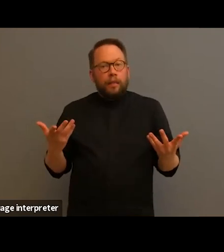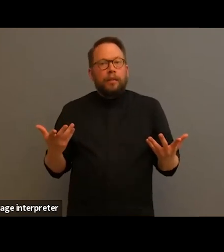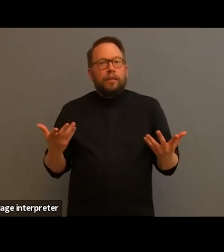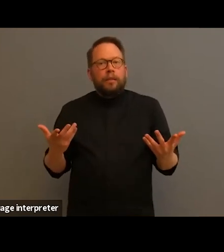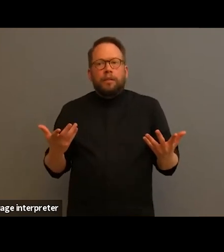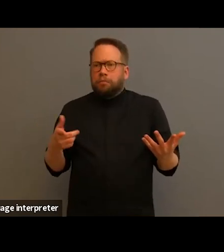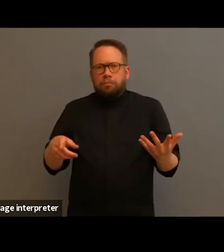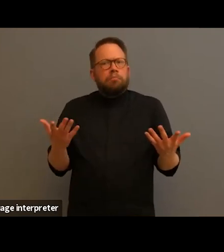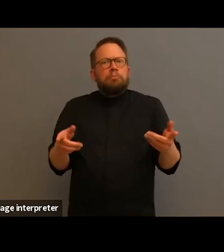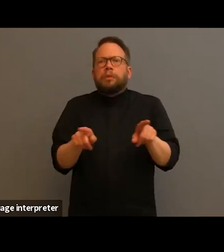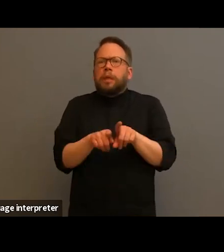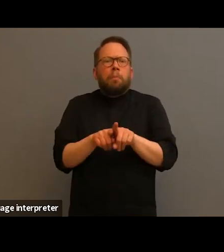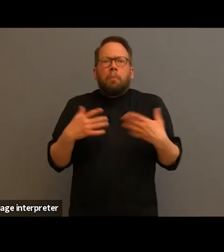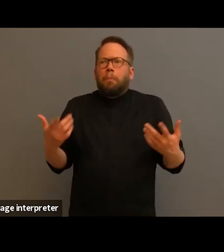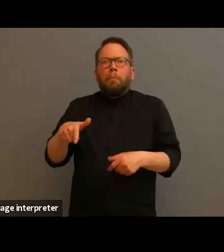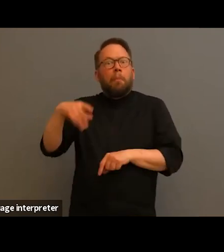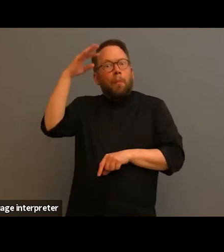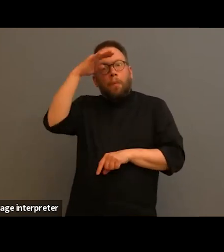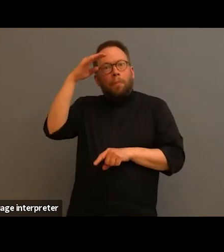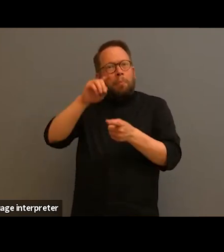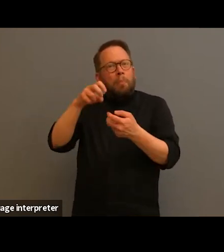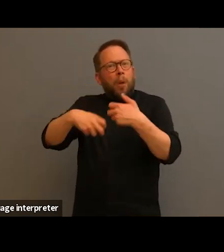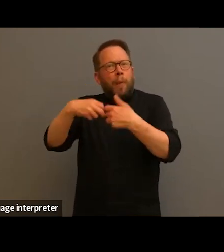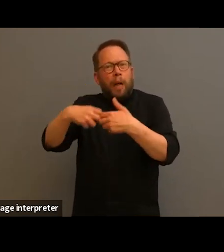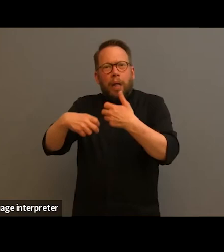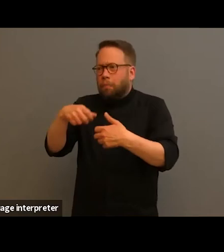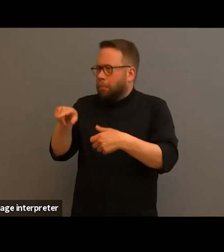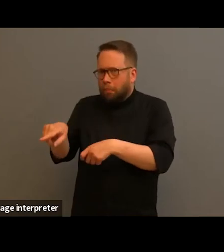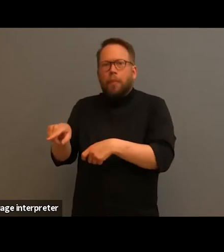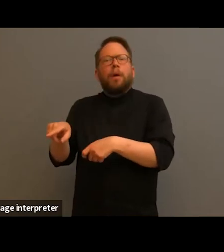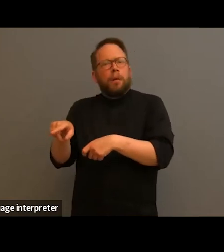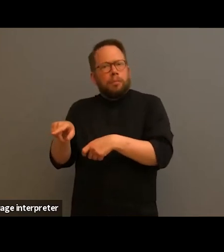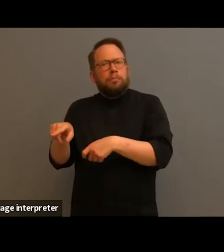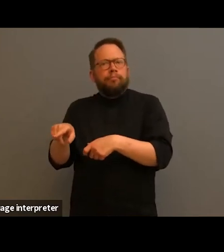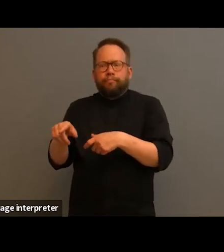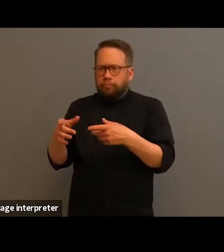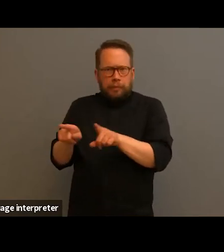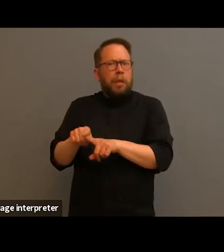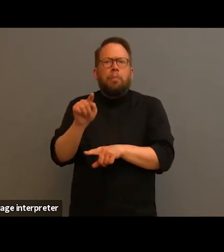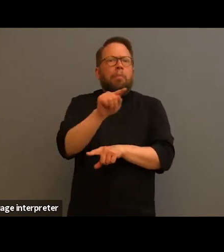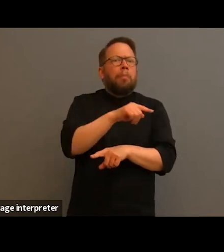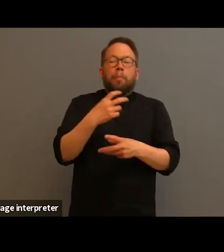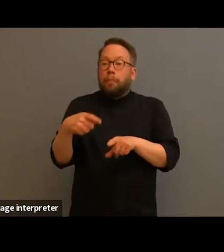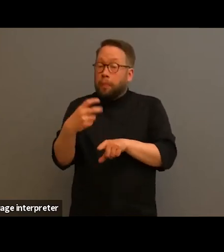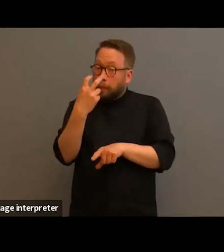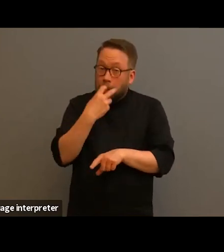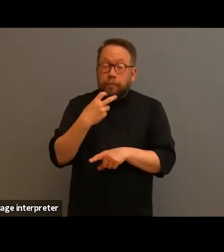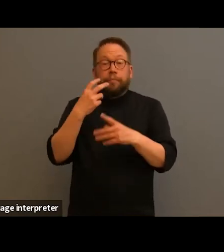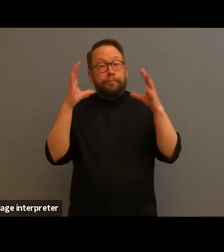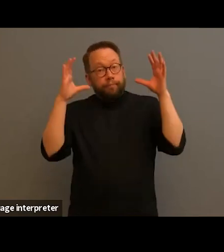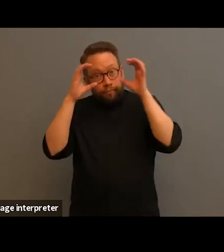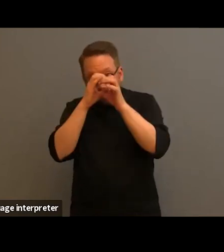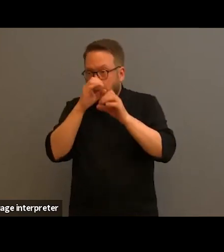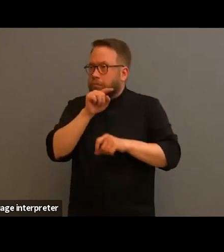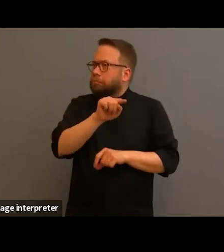good indication of the status and challenges for blind and partially sighted workers. On the other